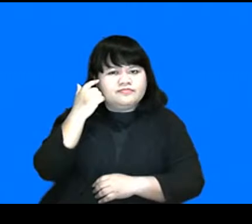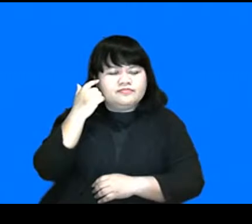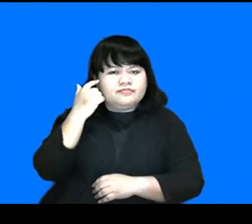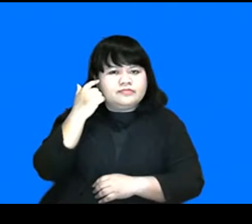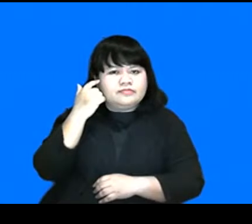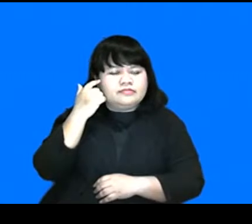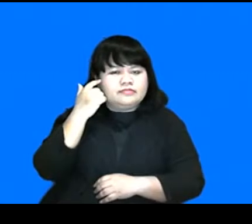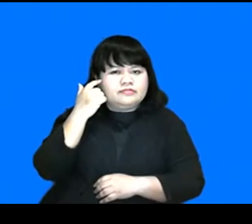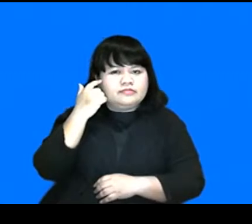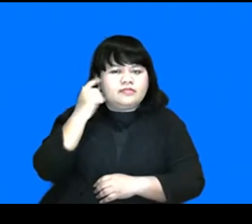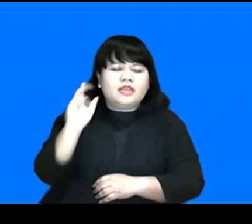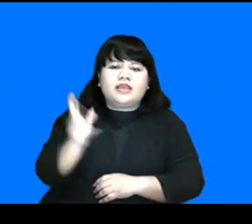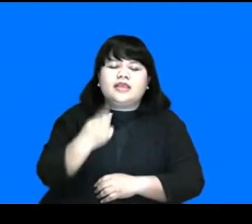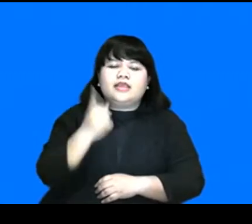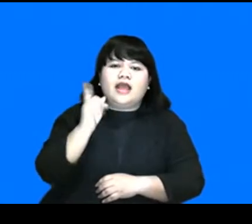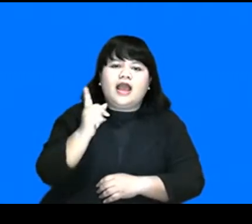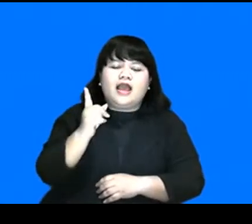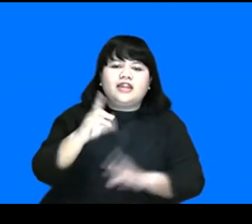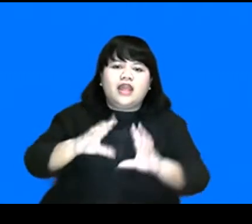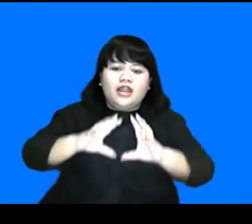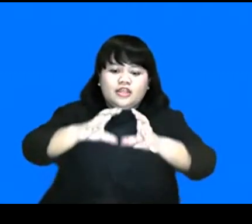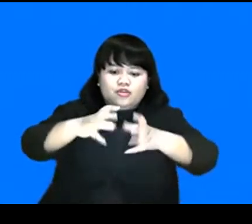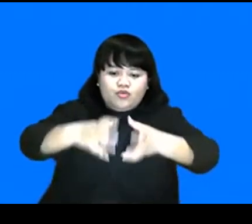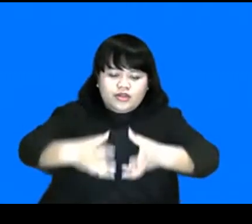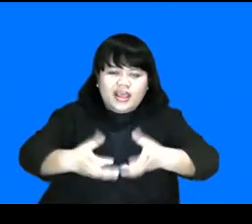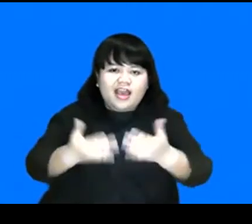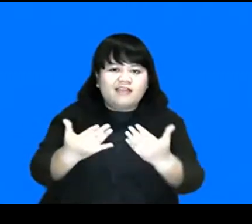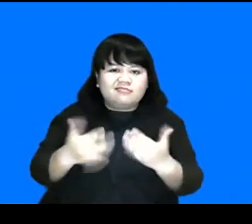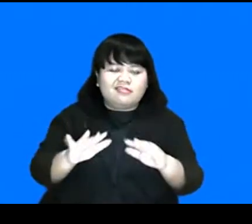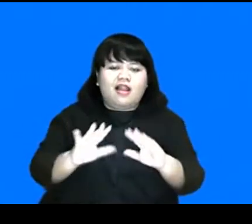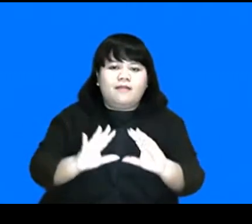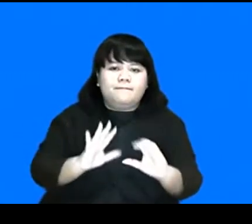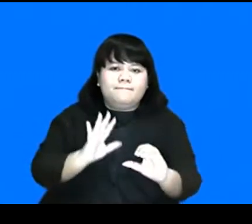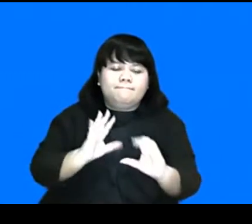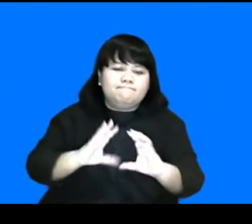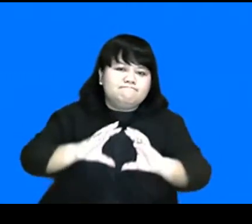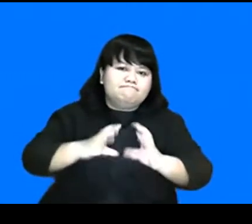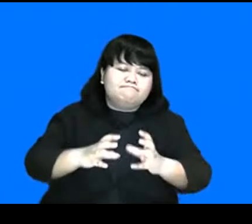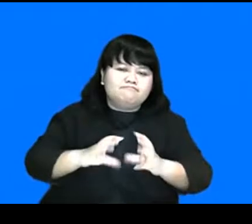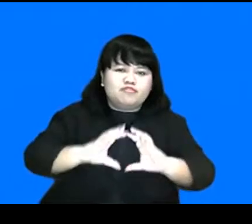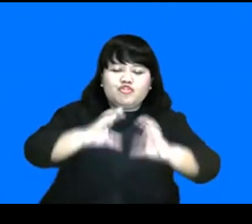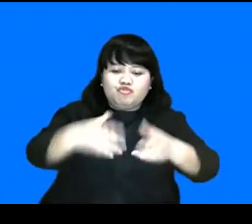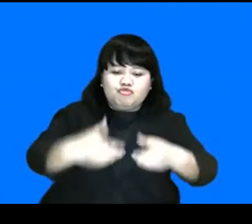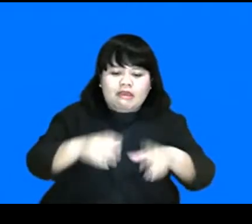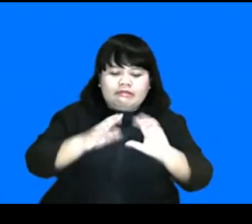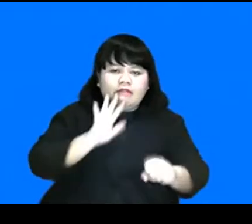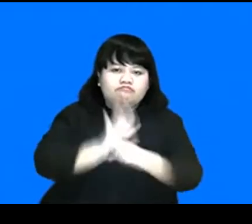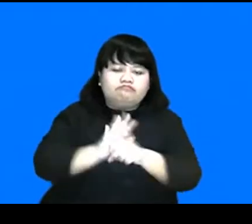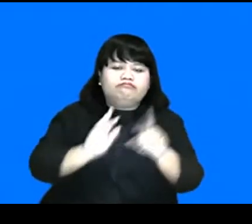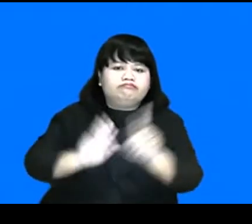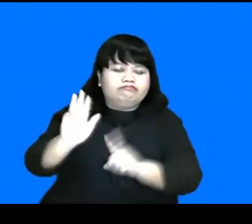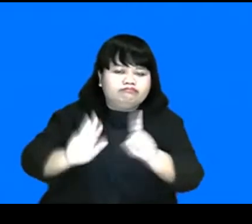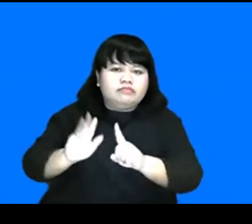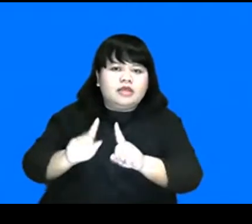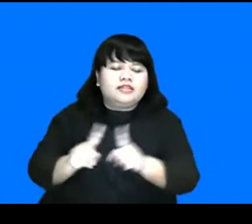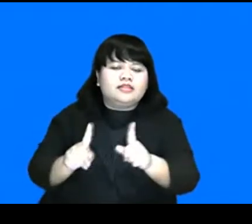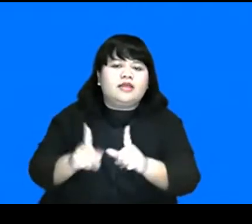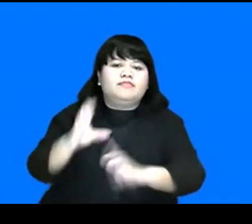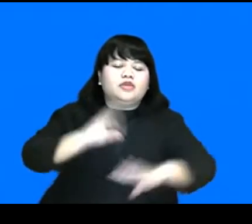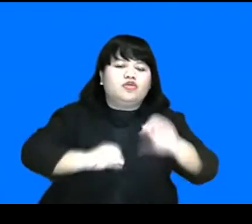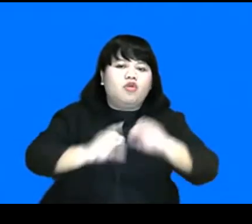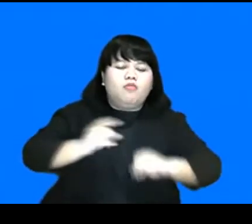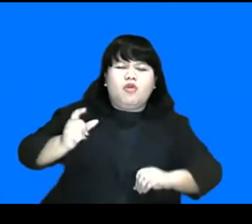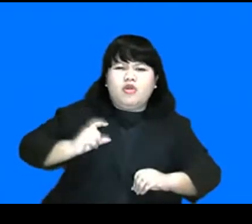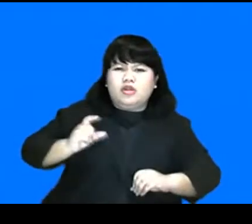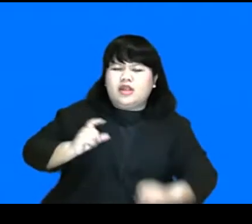world, but when it comes to wealth, I don't think we can trust that wealth only in the hands of a